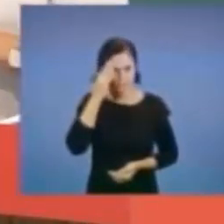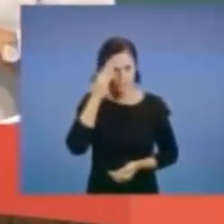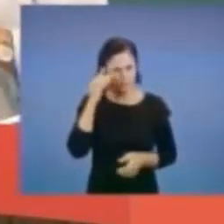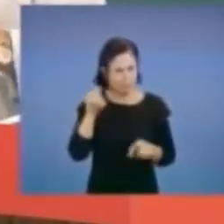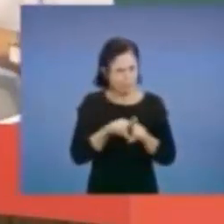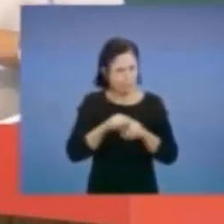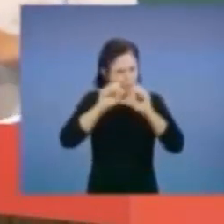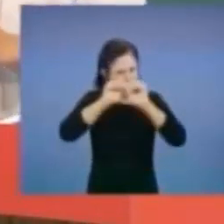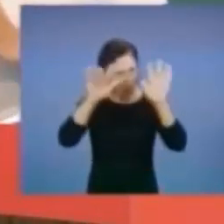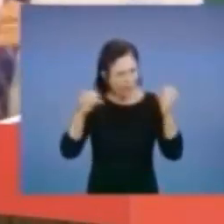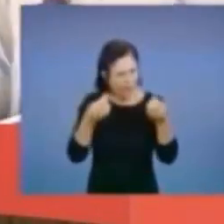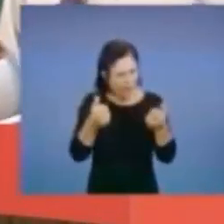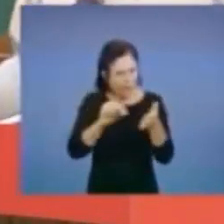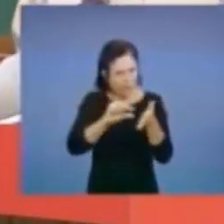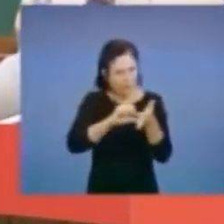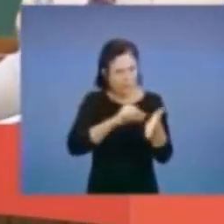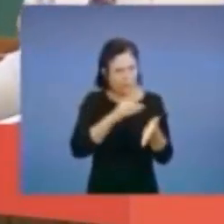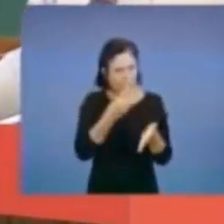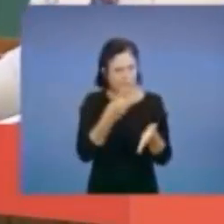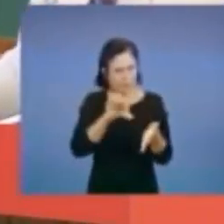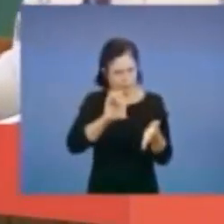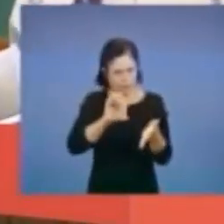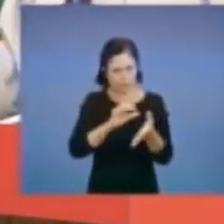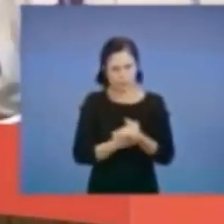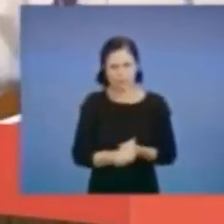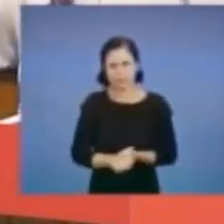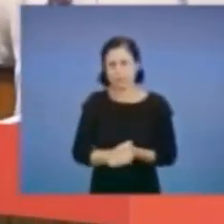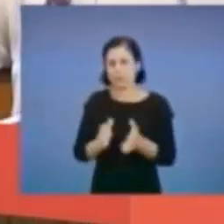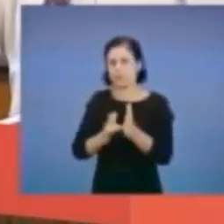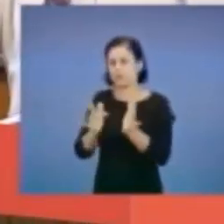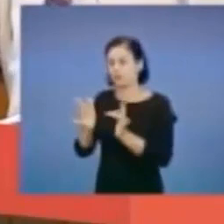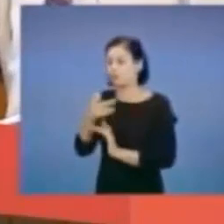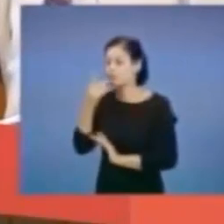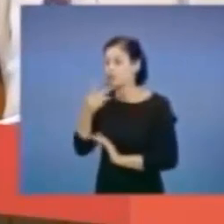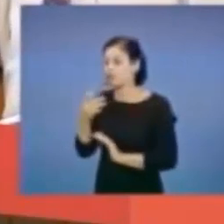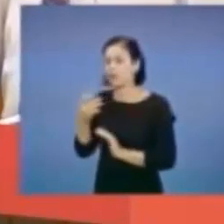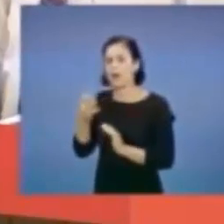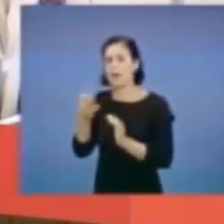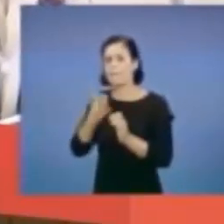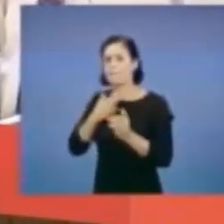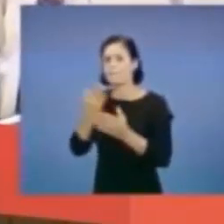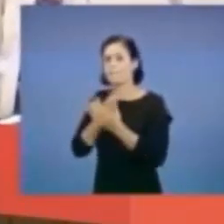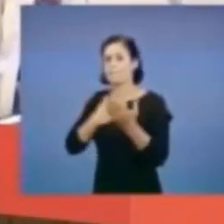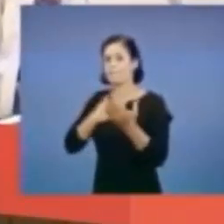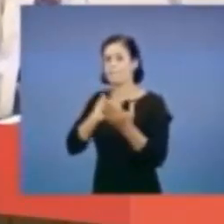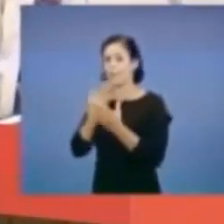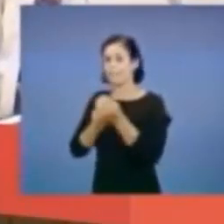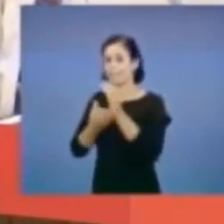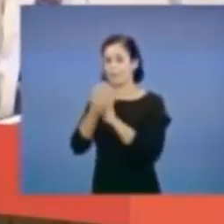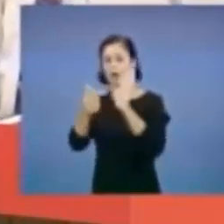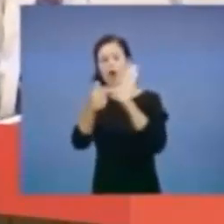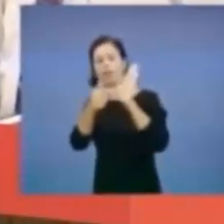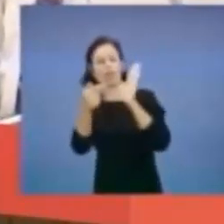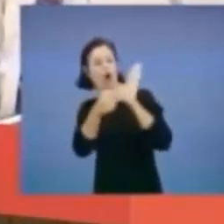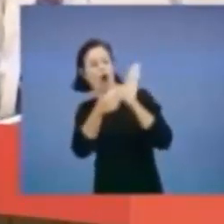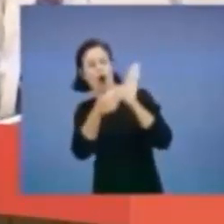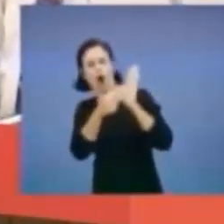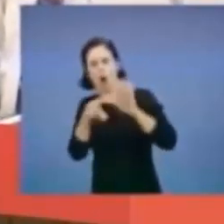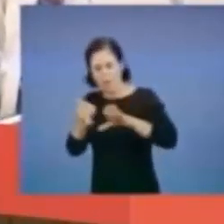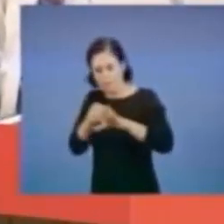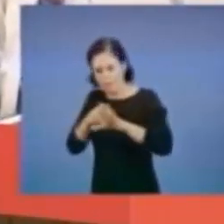the revelation of Jesus. Verse 39 says the following: Behold, my hands and my feet, that it is